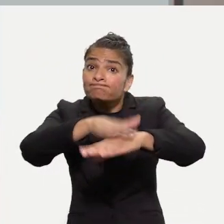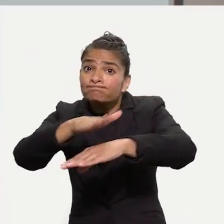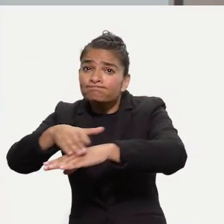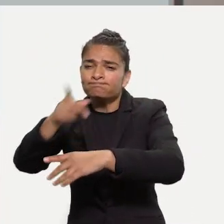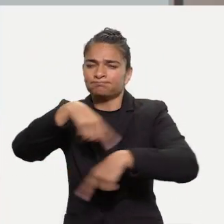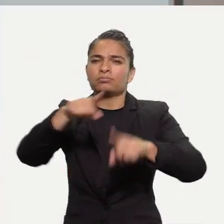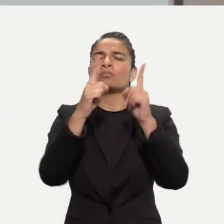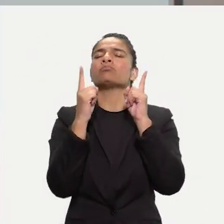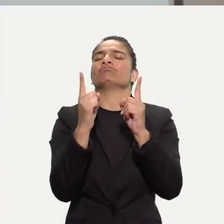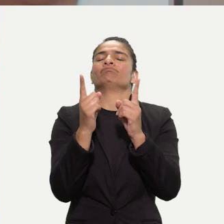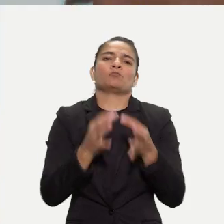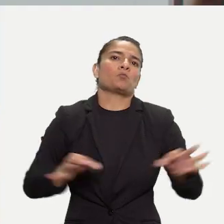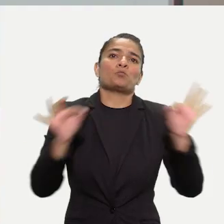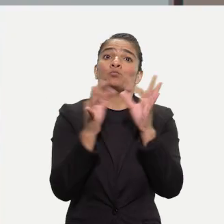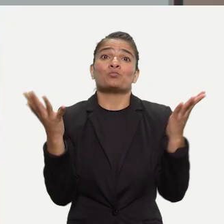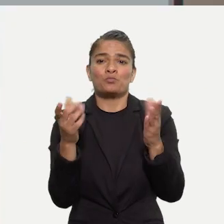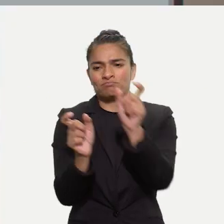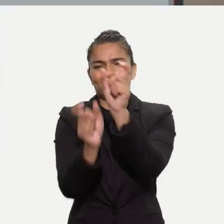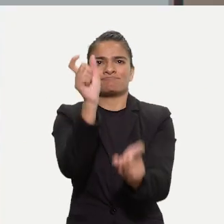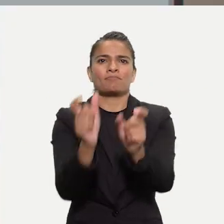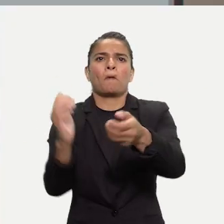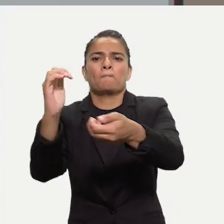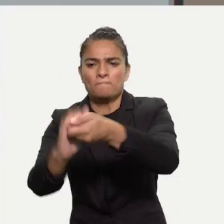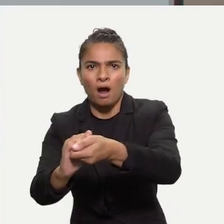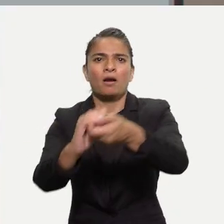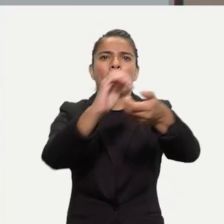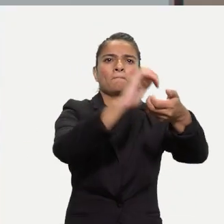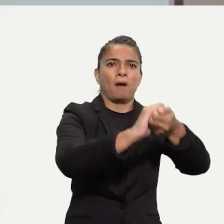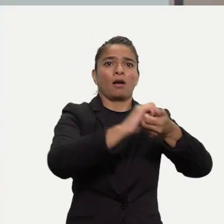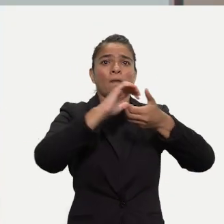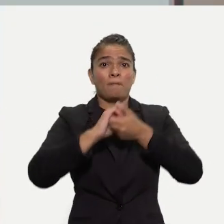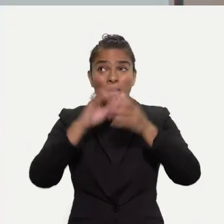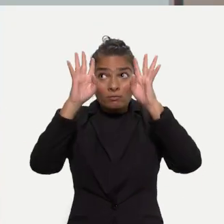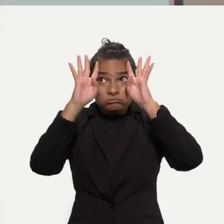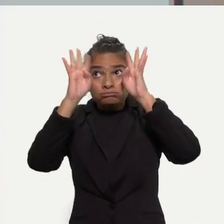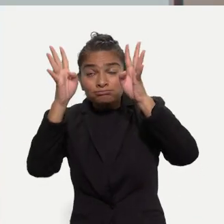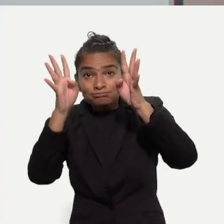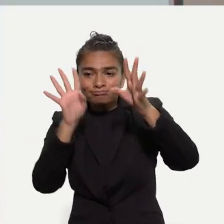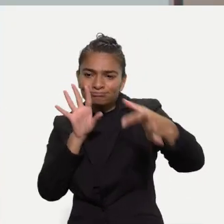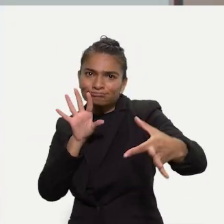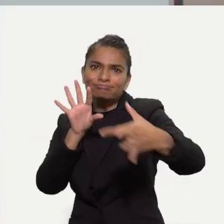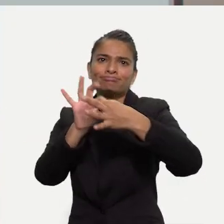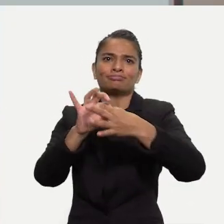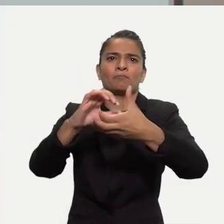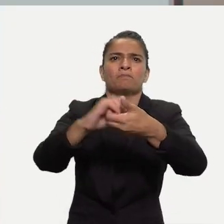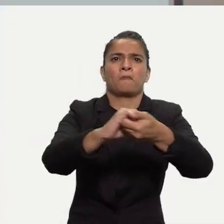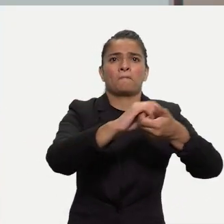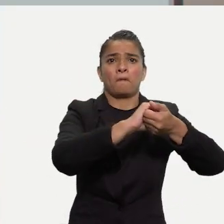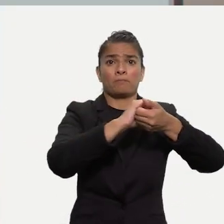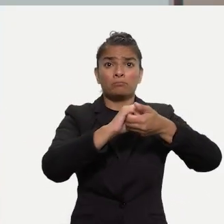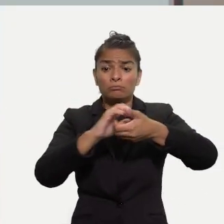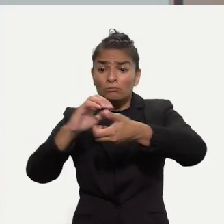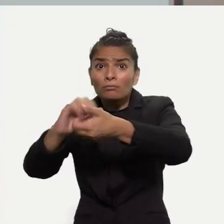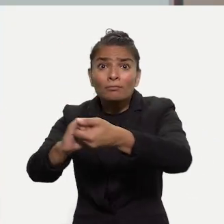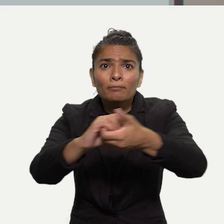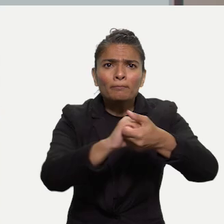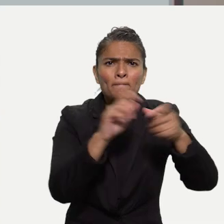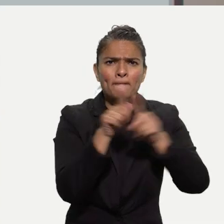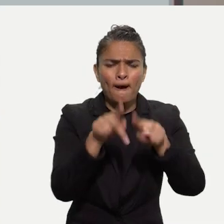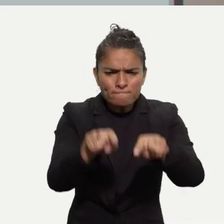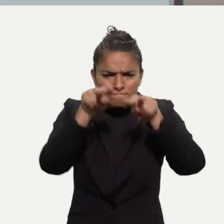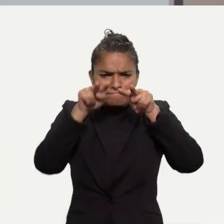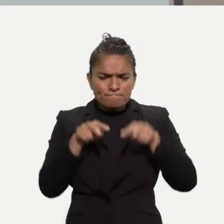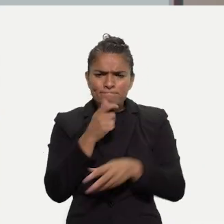the birth of the MCR 2030. The other thing you need to remember is that this is a partnership. It's not just a